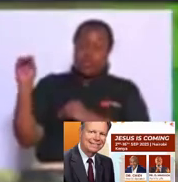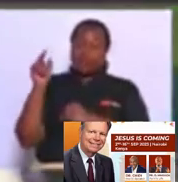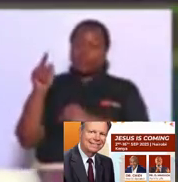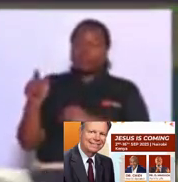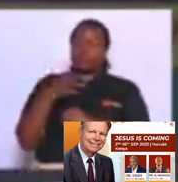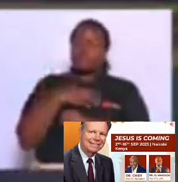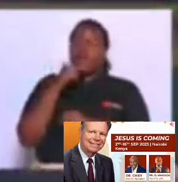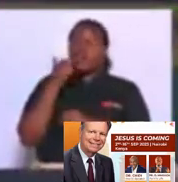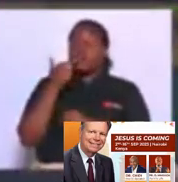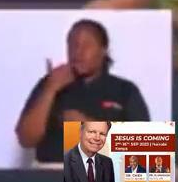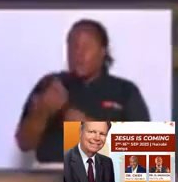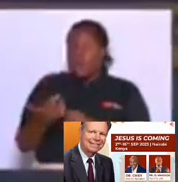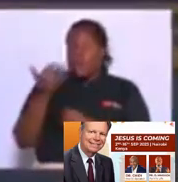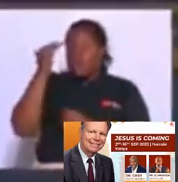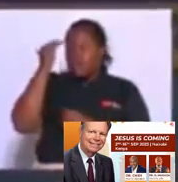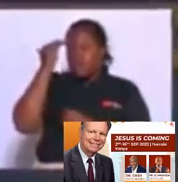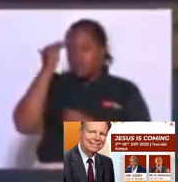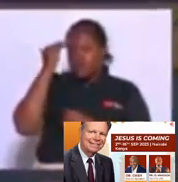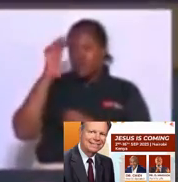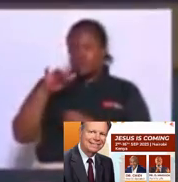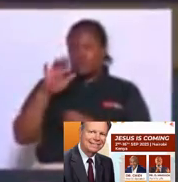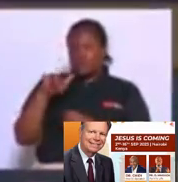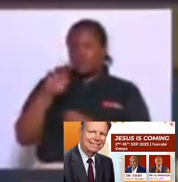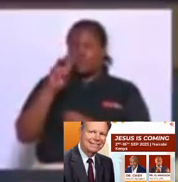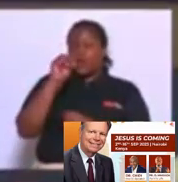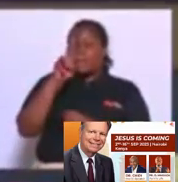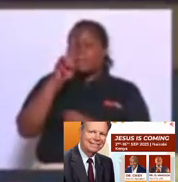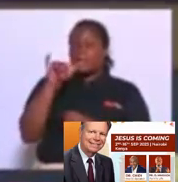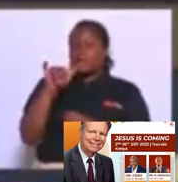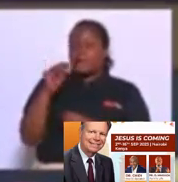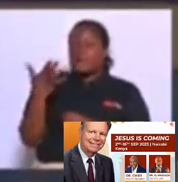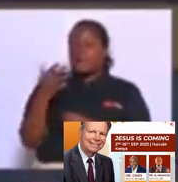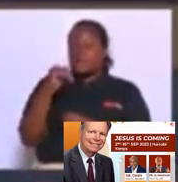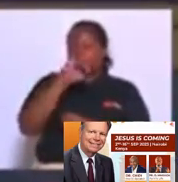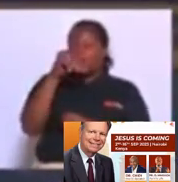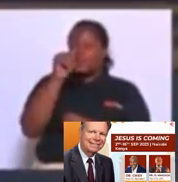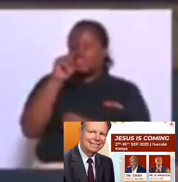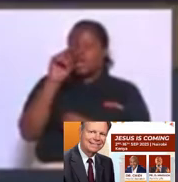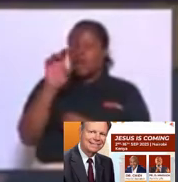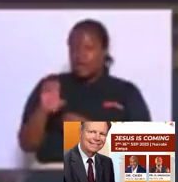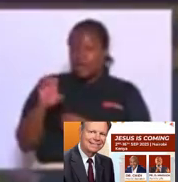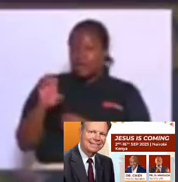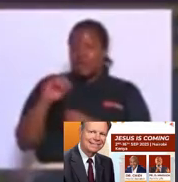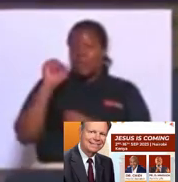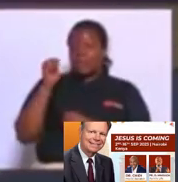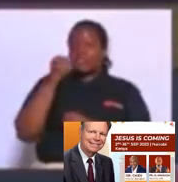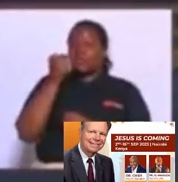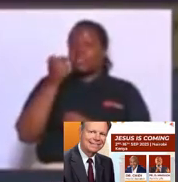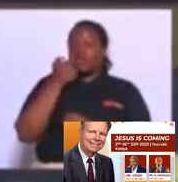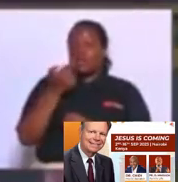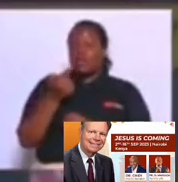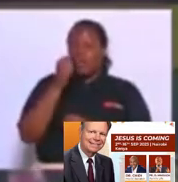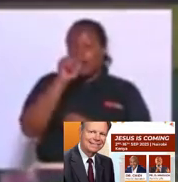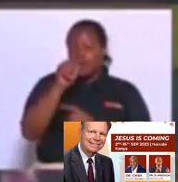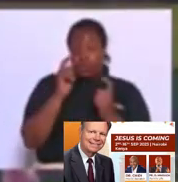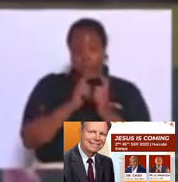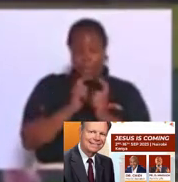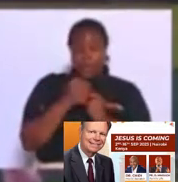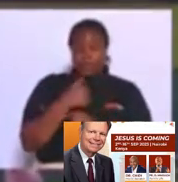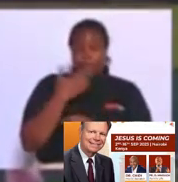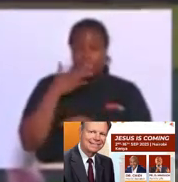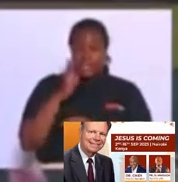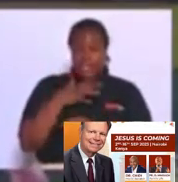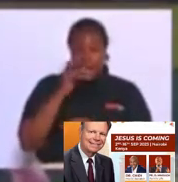know, Mary or Jane or whoever it is, you know, you hurt me. I